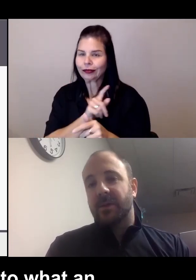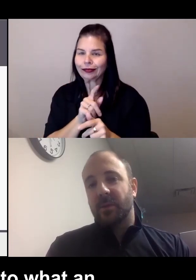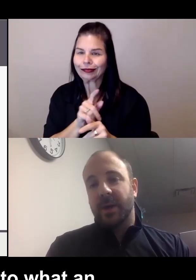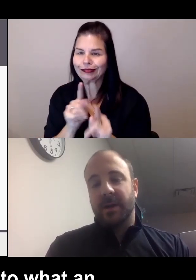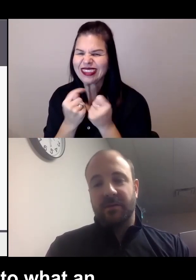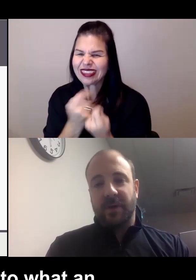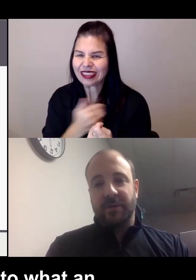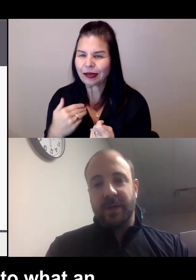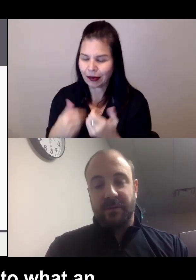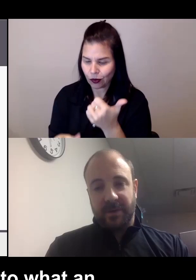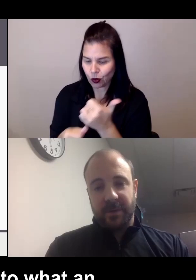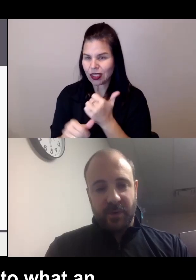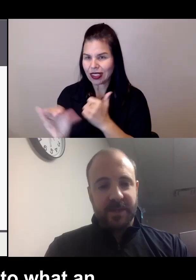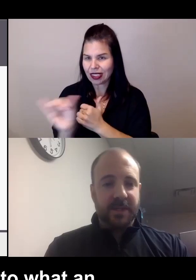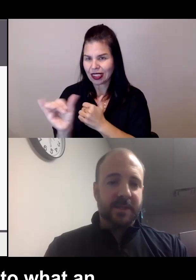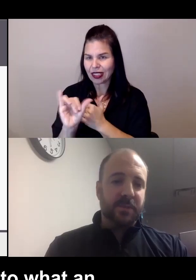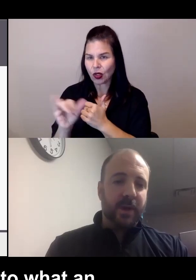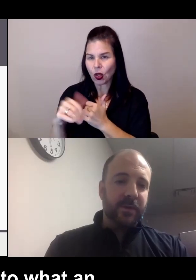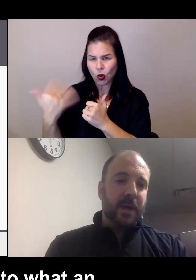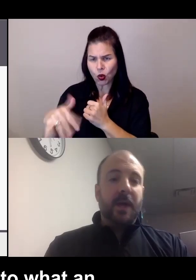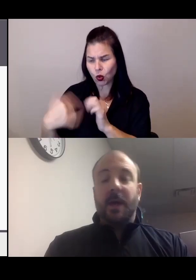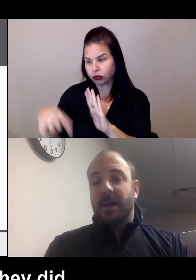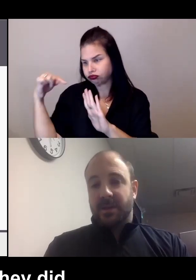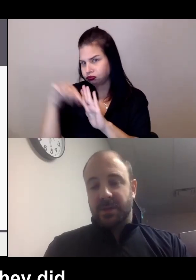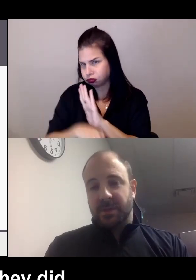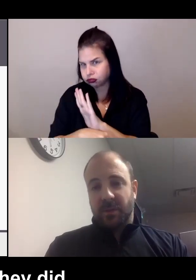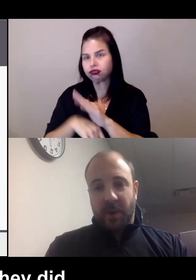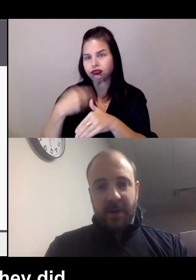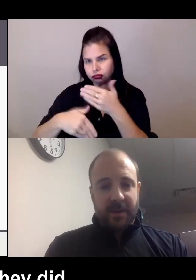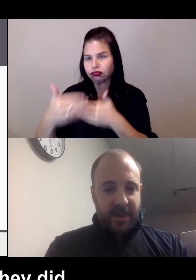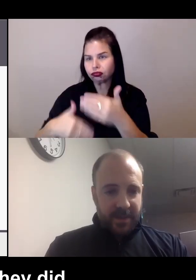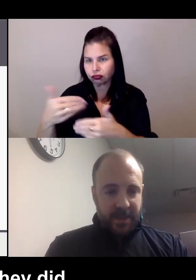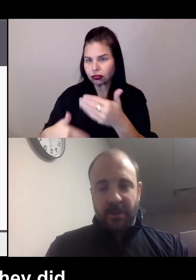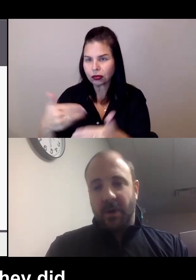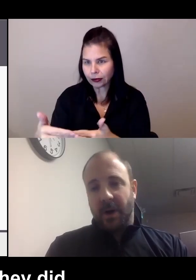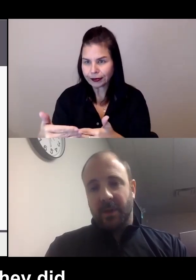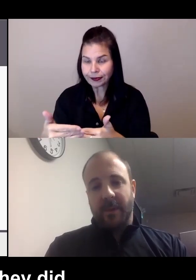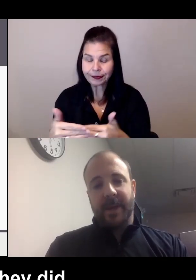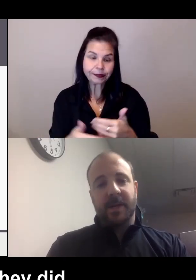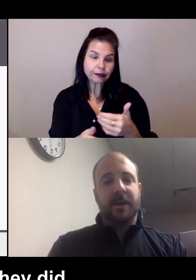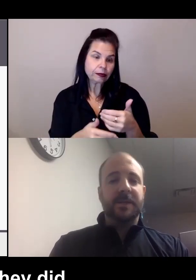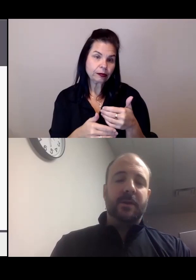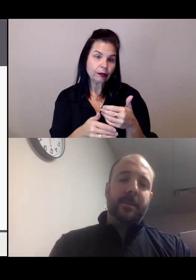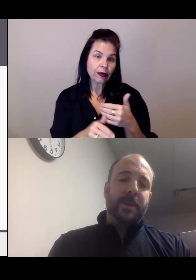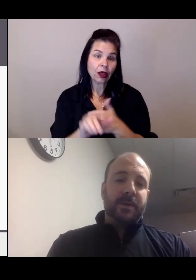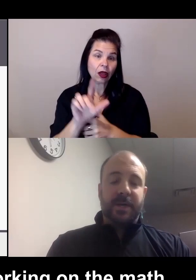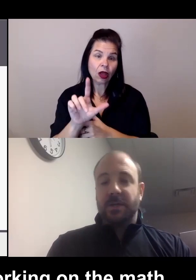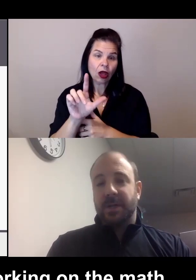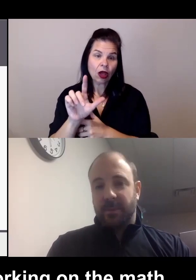at length to what an involved and involving process this was. In addition to the work that they did on the law-backed